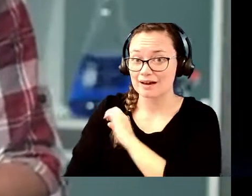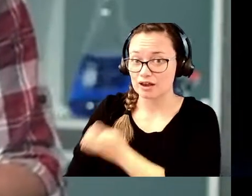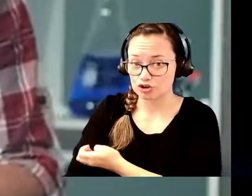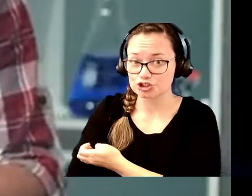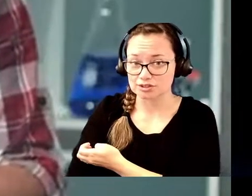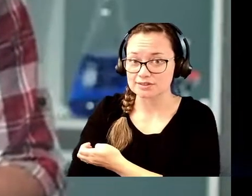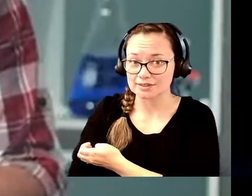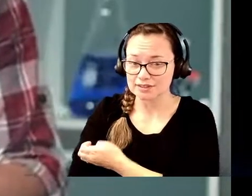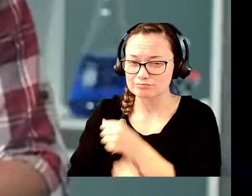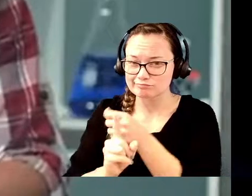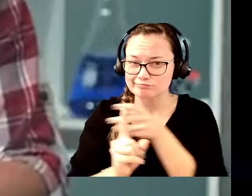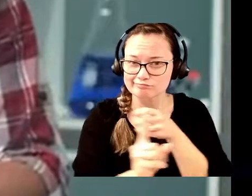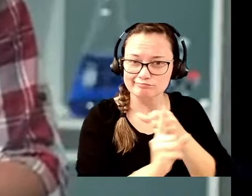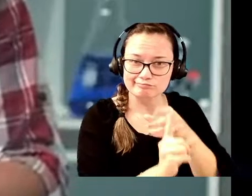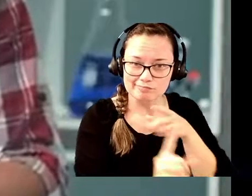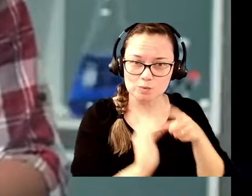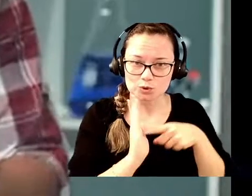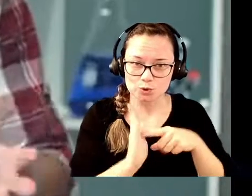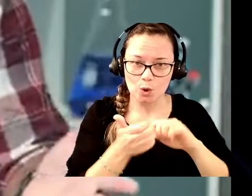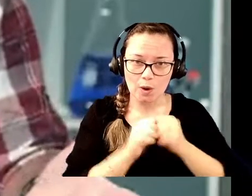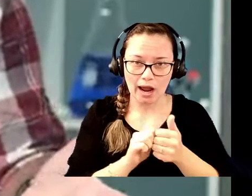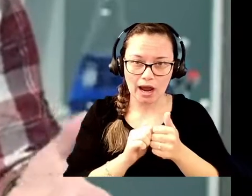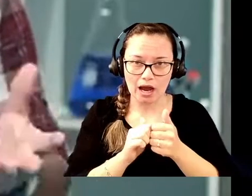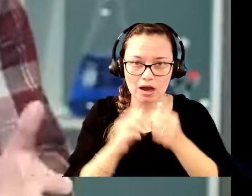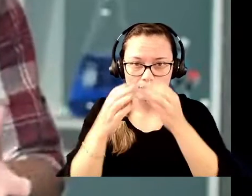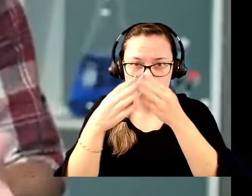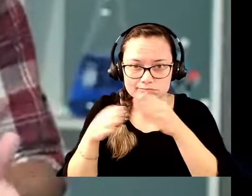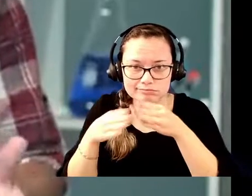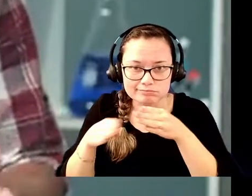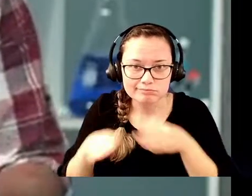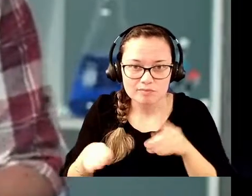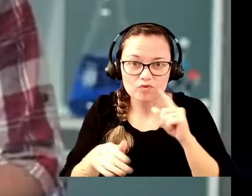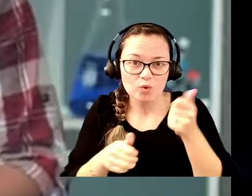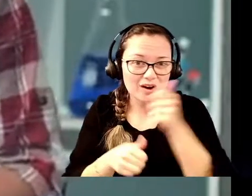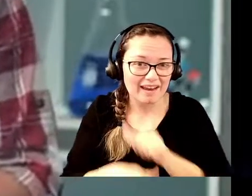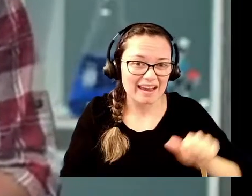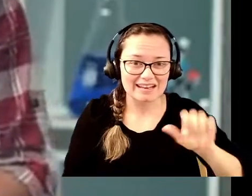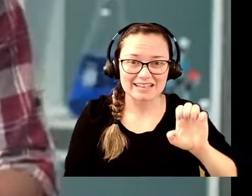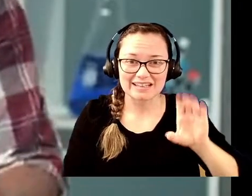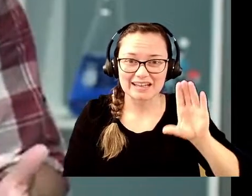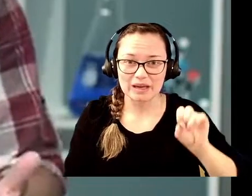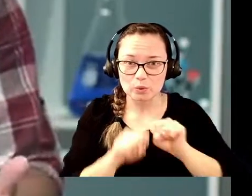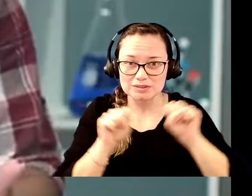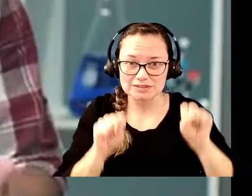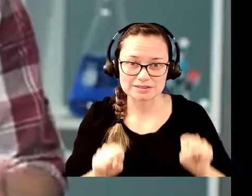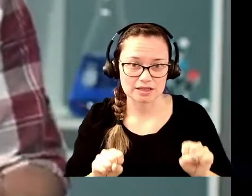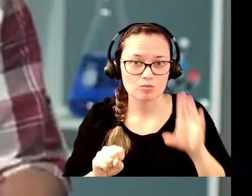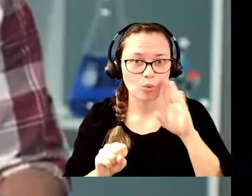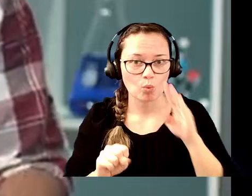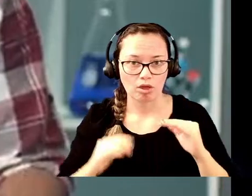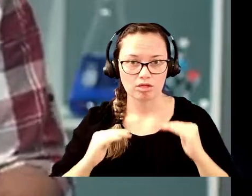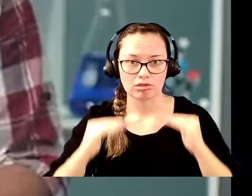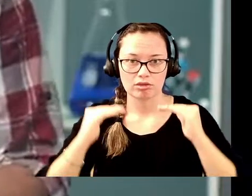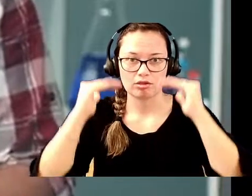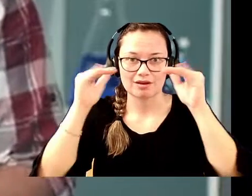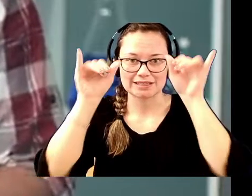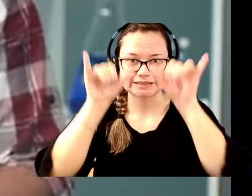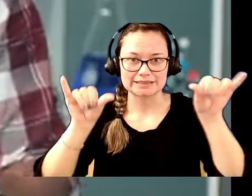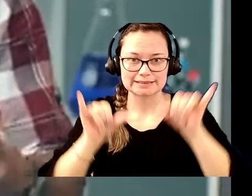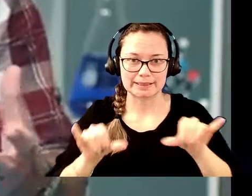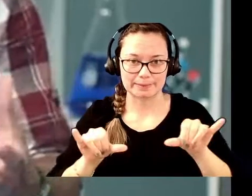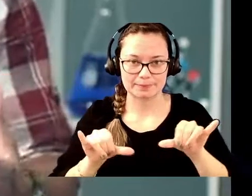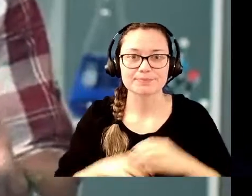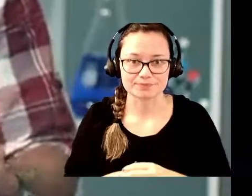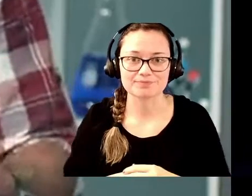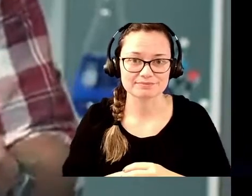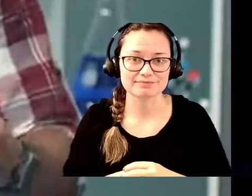those and how they break down for pretty much any ecosystem. They're always going to be stacked the same way, just